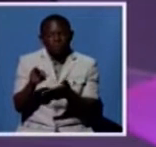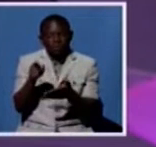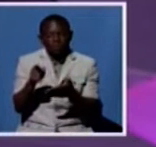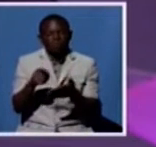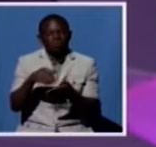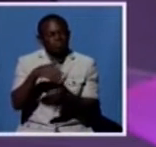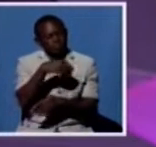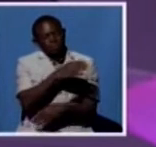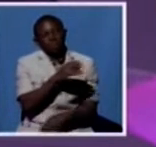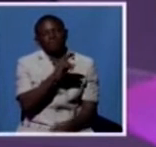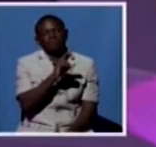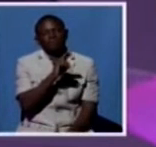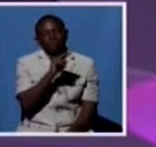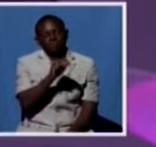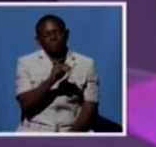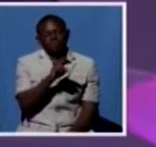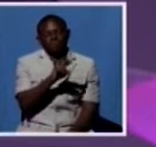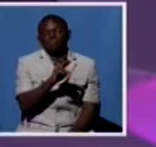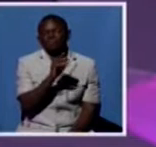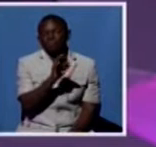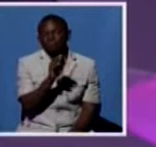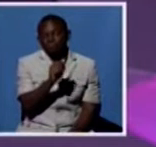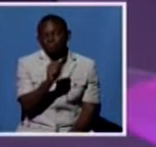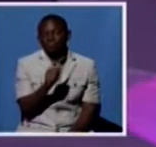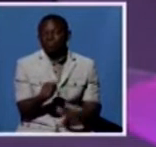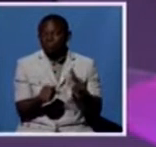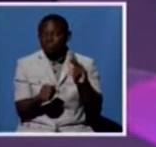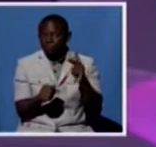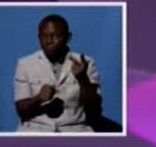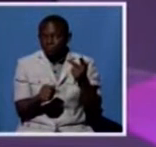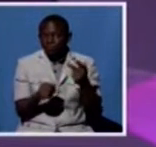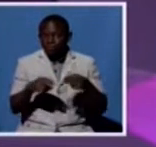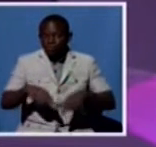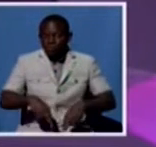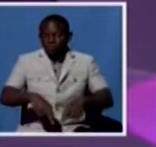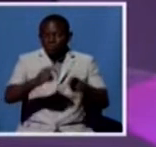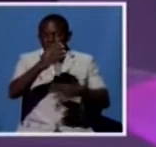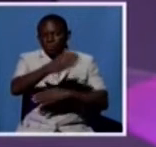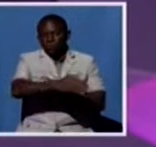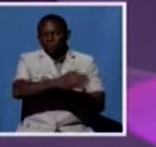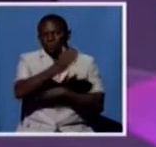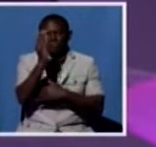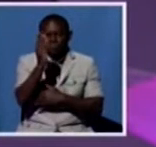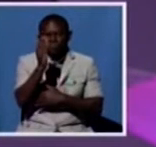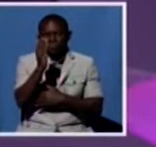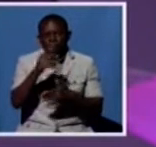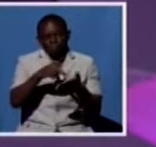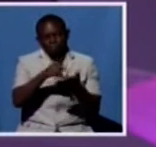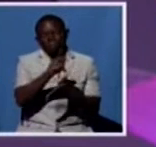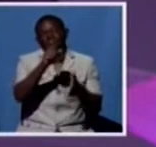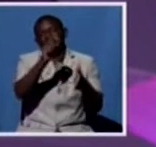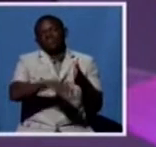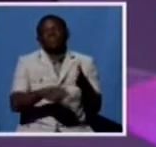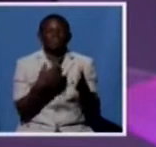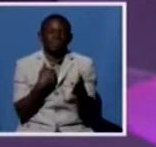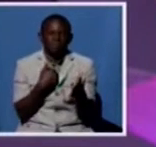We also have now the tolls, which are user fees. Now, this is not a tax, but a user fee, where when you